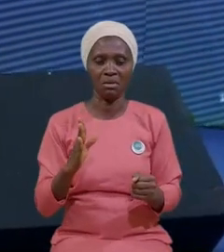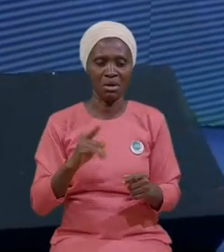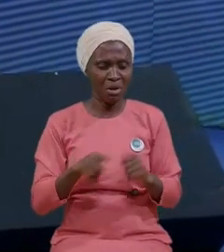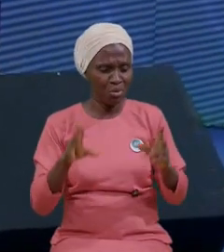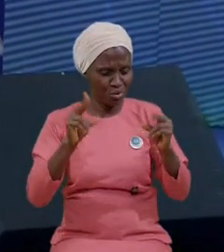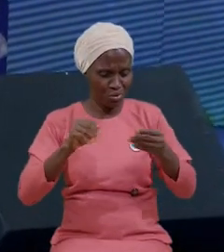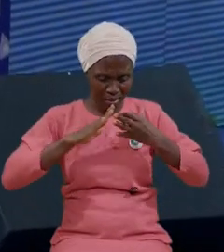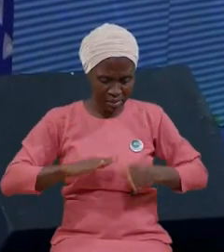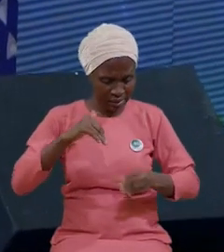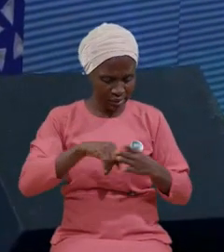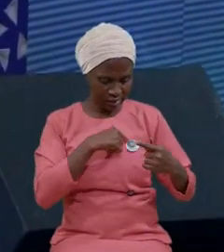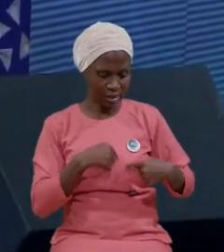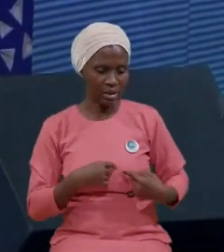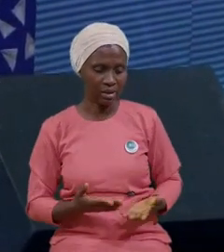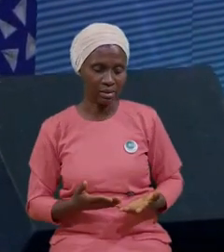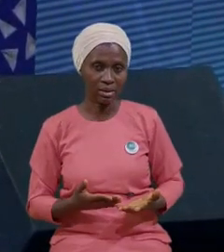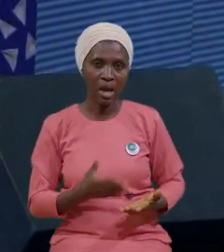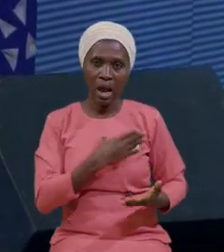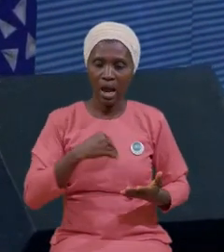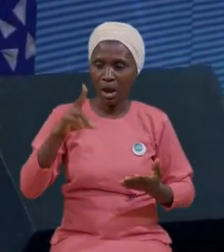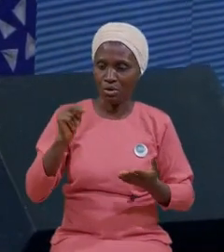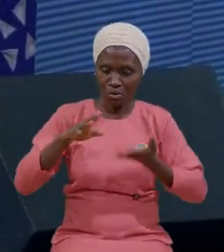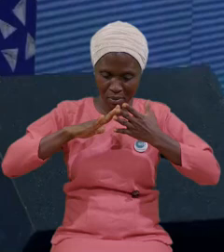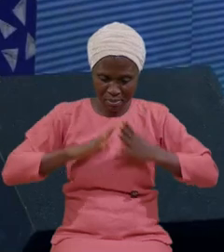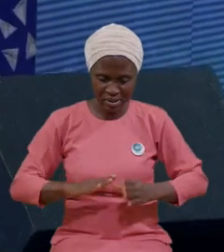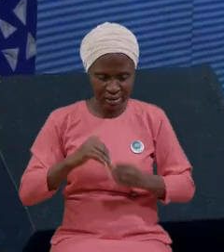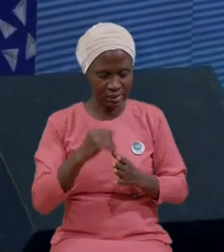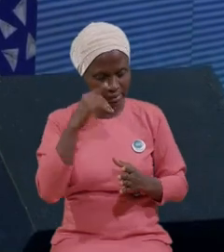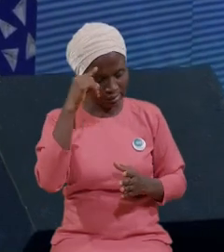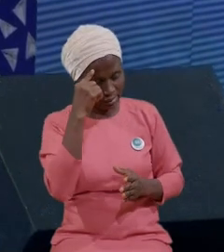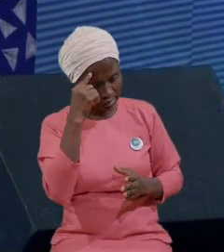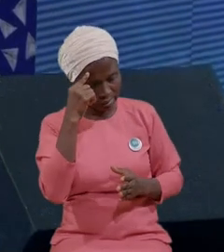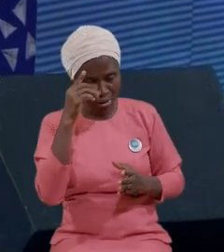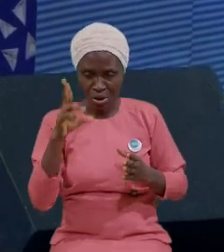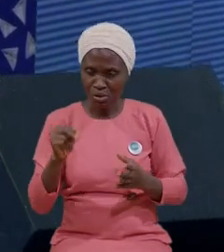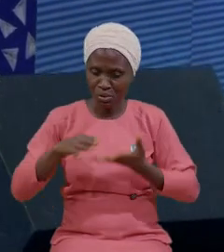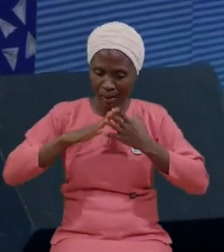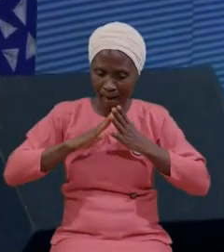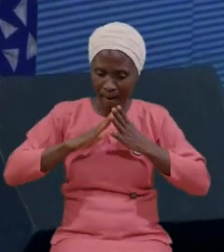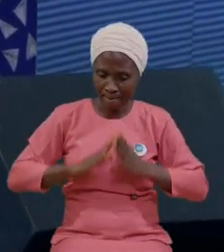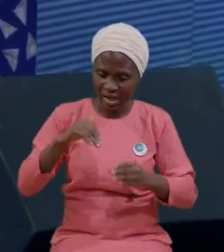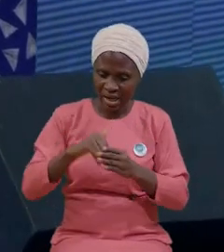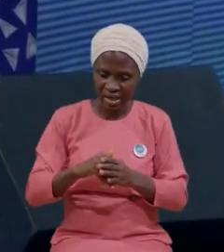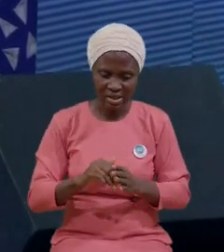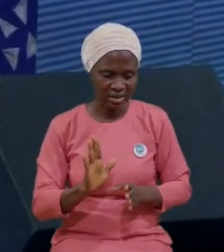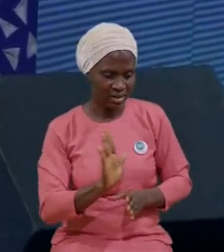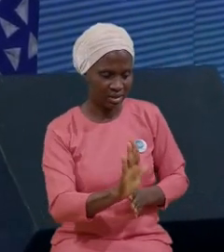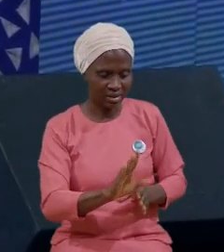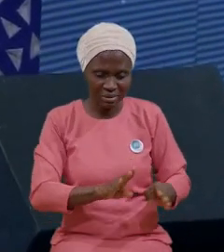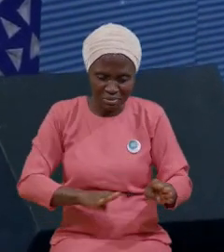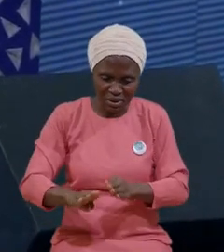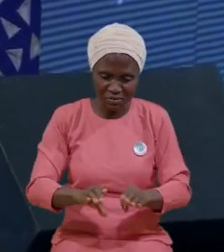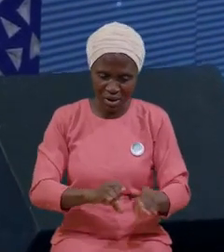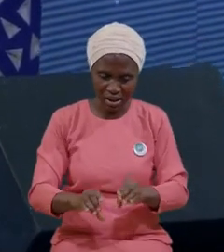heart, there's no peace in his thinking, there's no peace in his action, there's